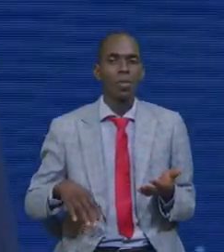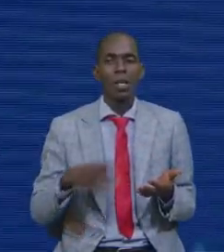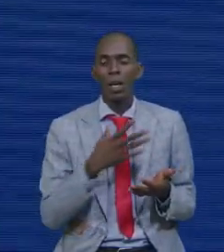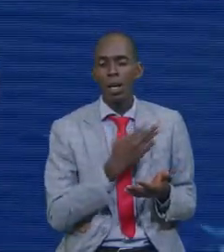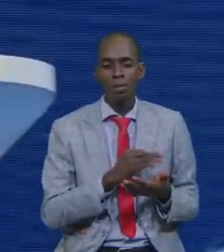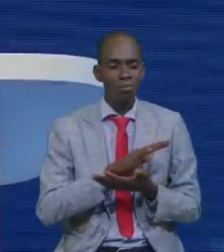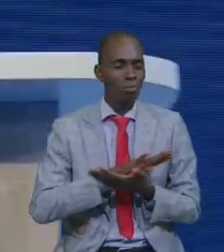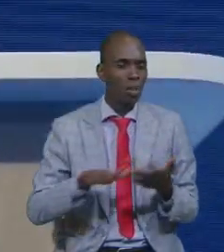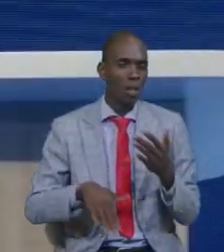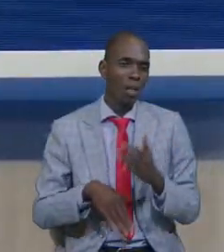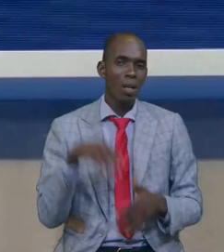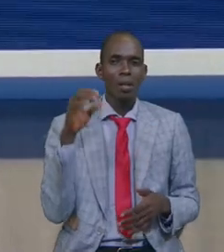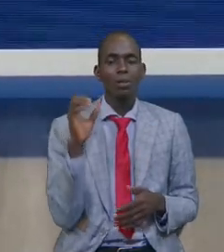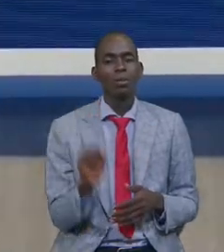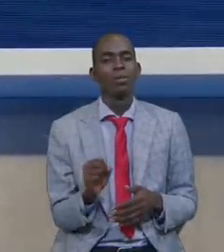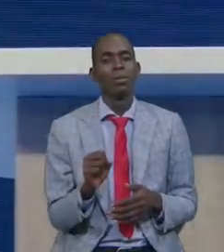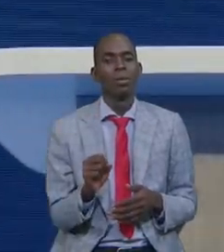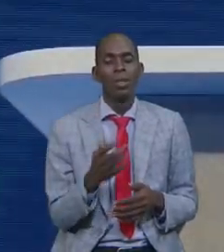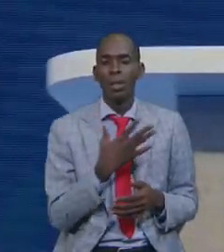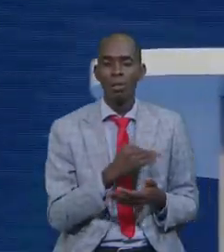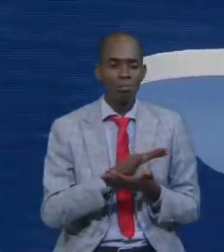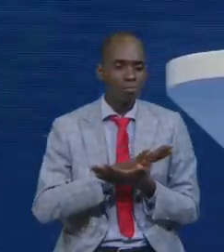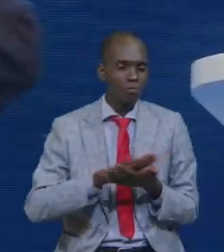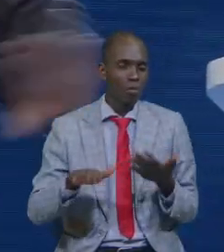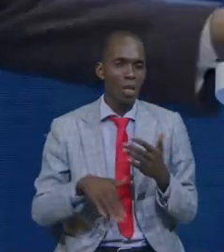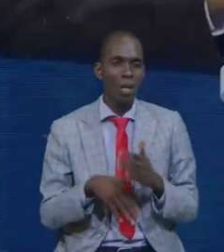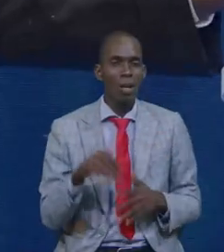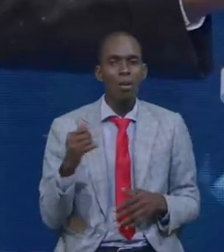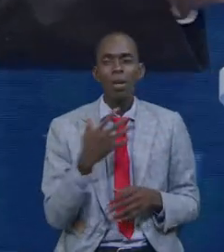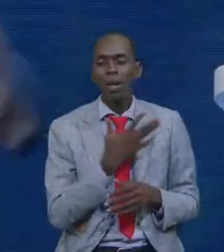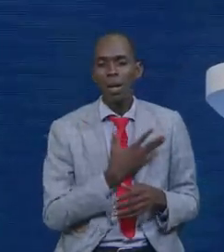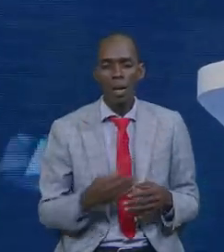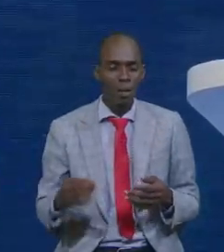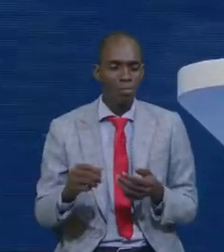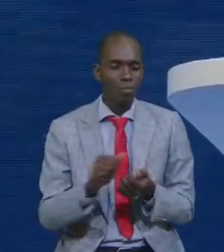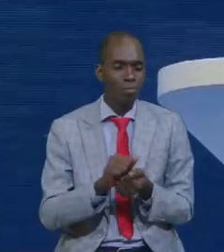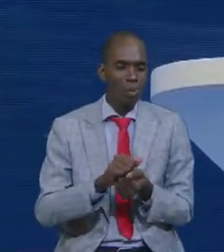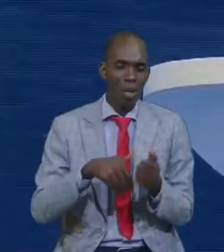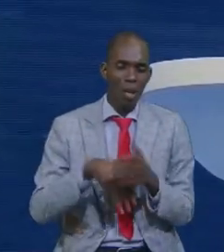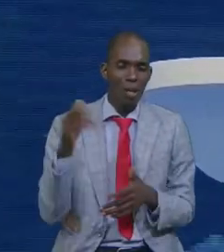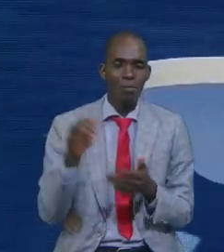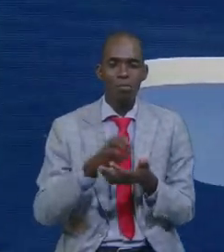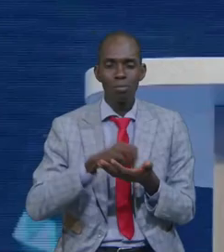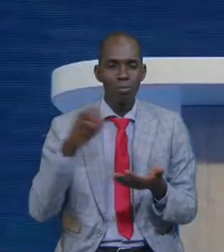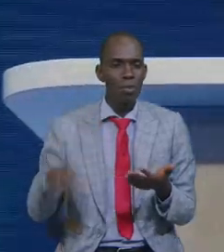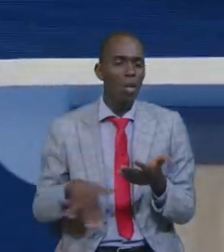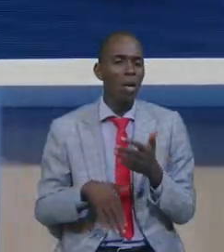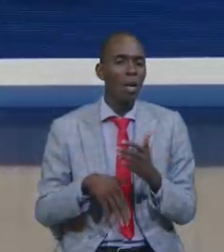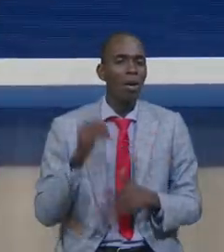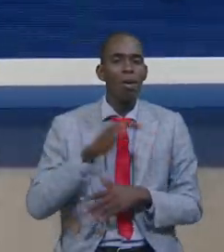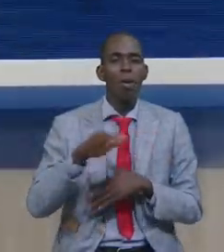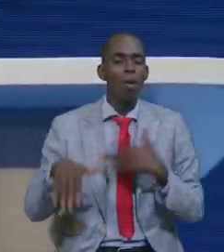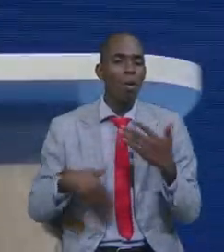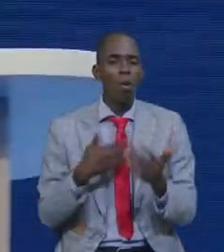wipe out, and clean out, and erase forever, blot out